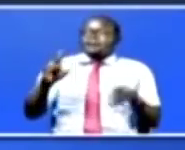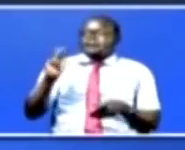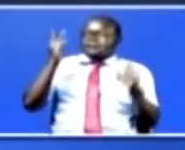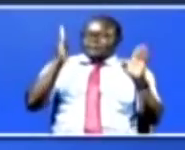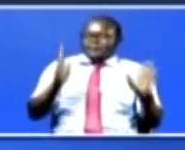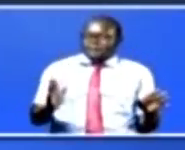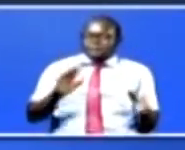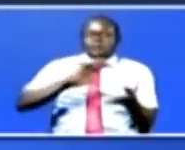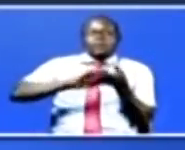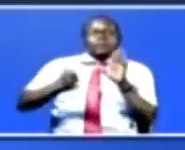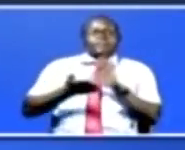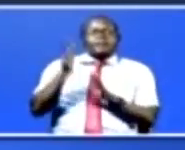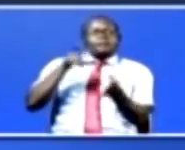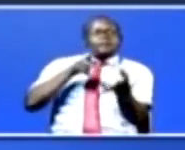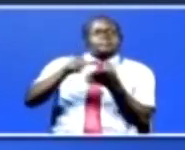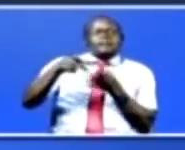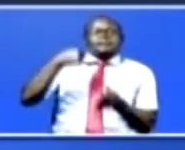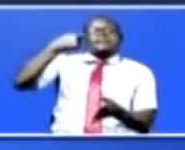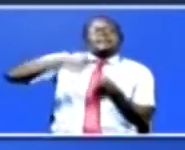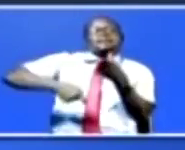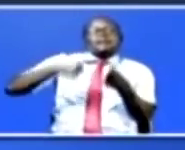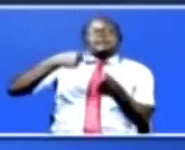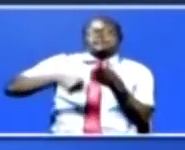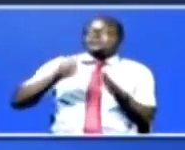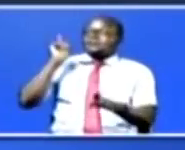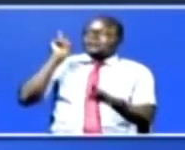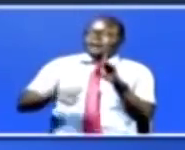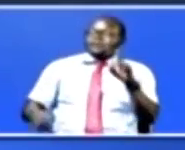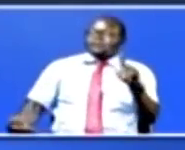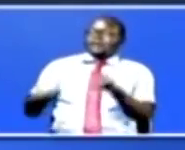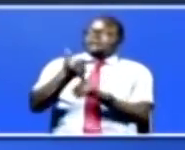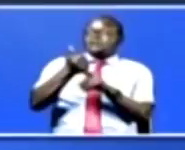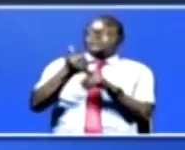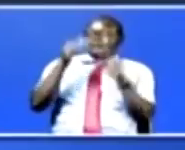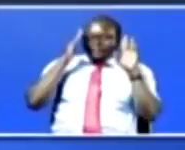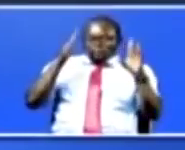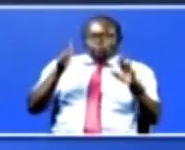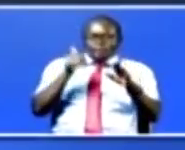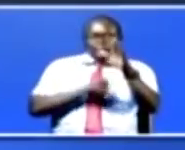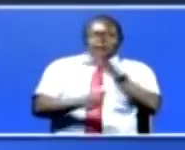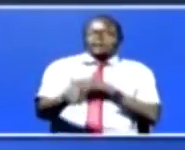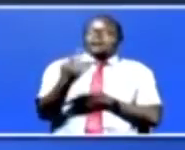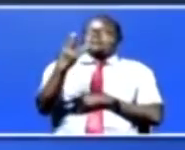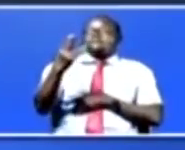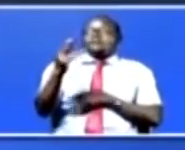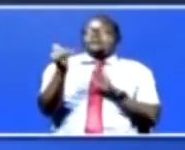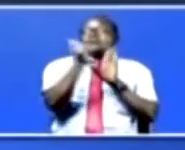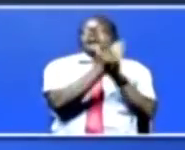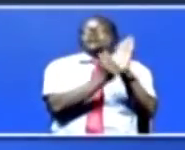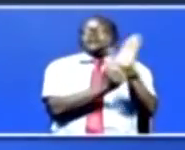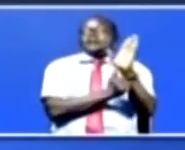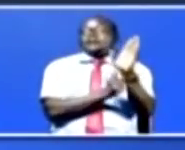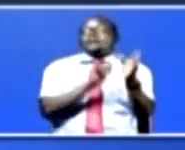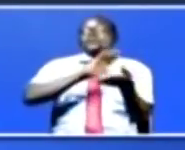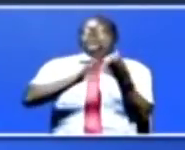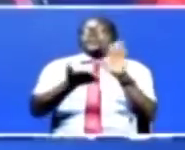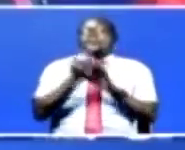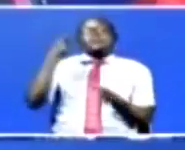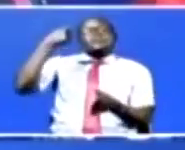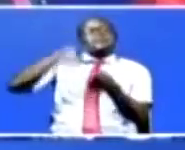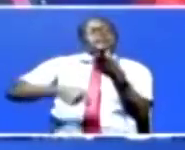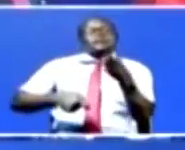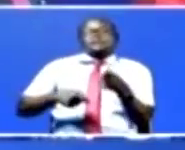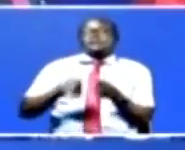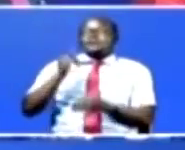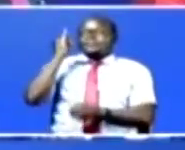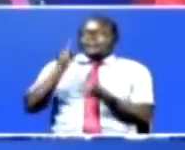Kenyans without taxation. We cannot meet the commitments under the Big Four agenda without taxation. And